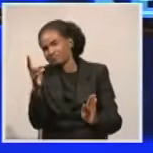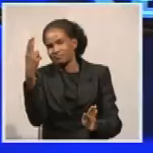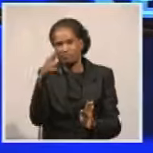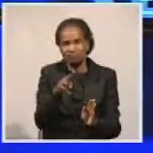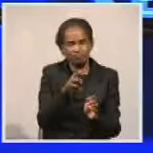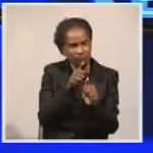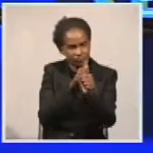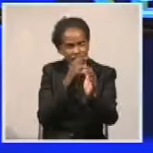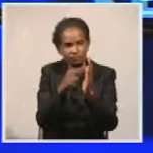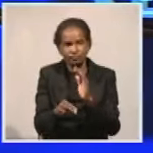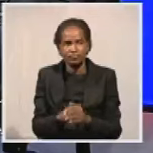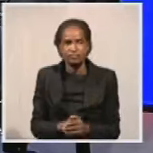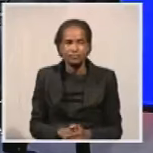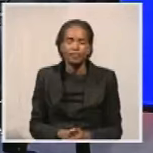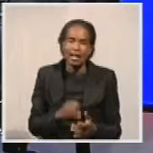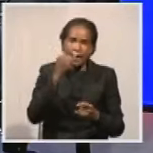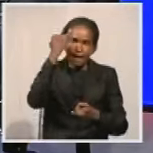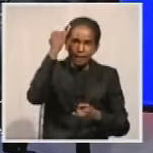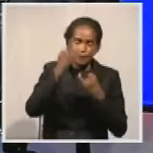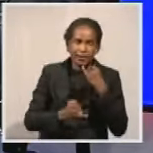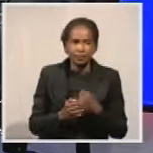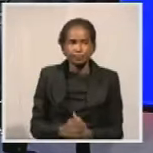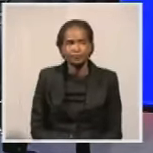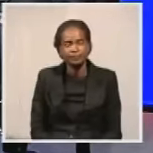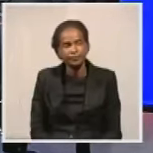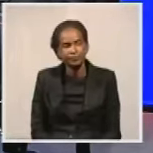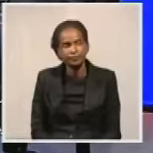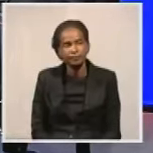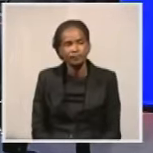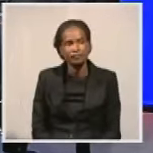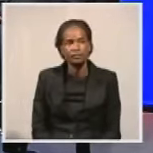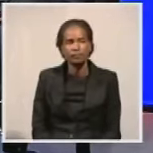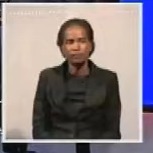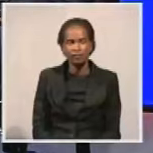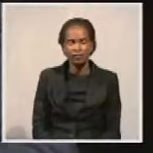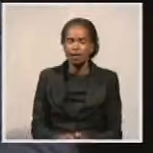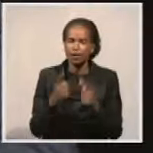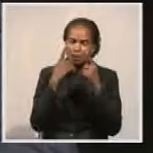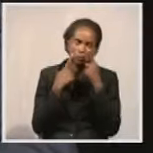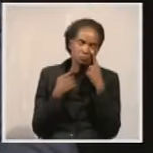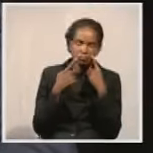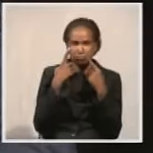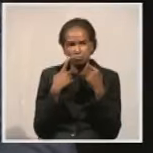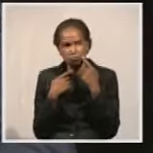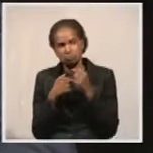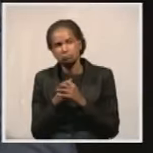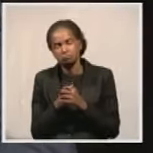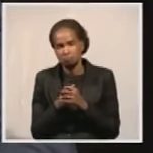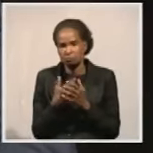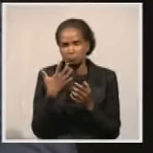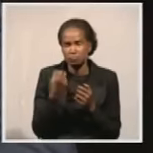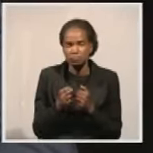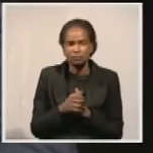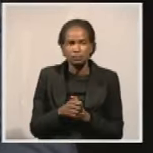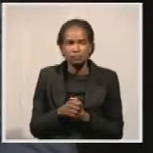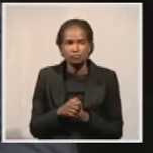must stick to the law. In conclusion, of course, we know we're still busy with the mourning period, and we will have other occasions